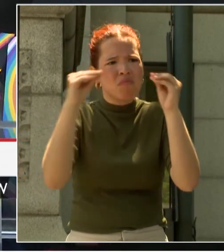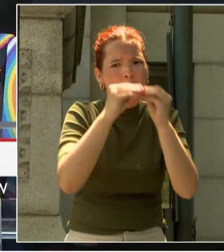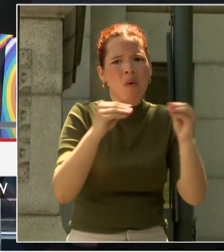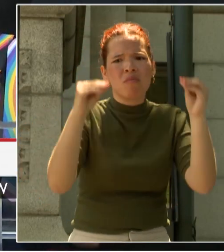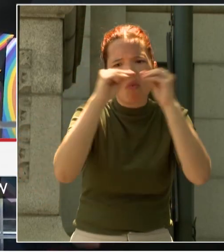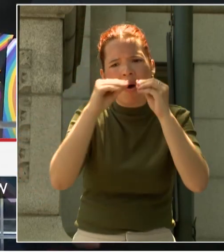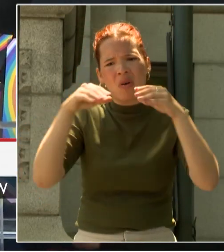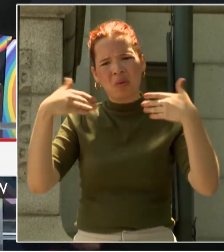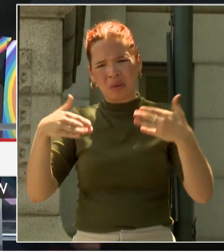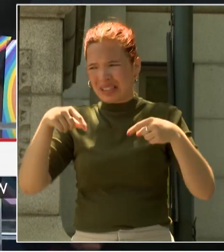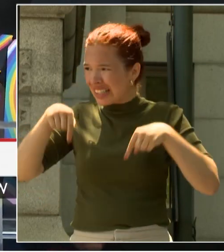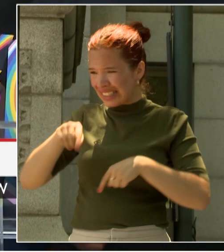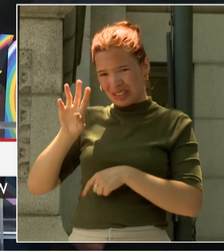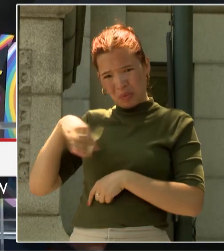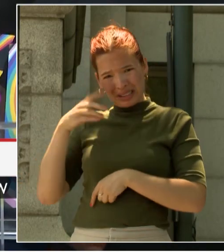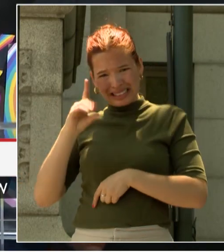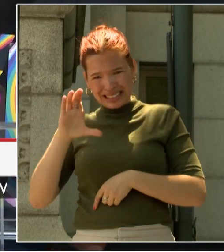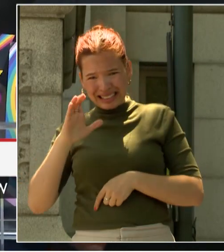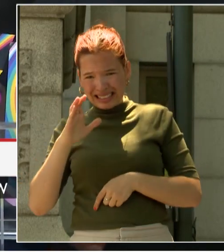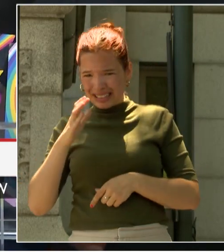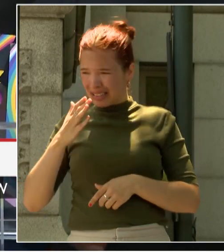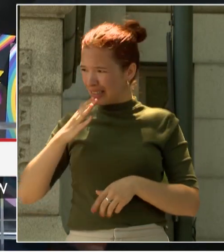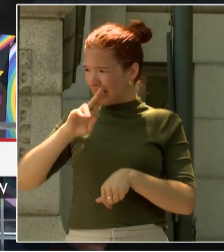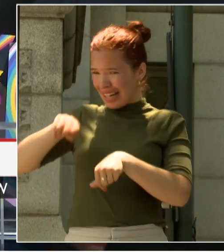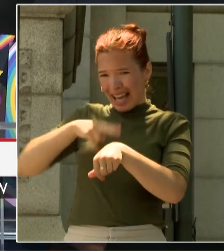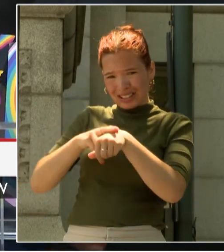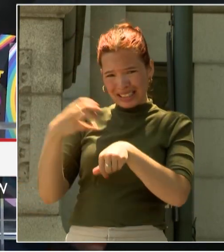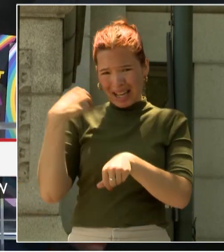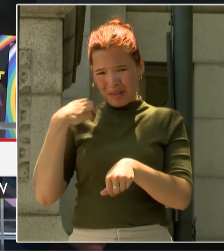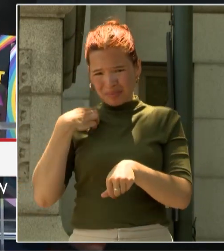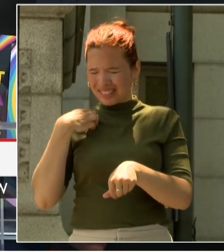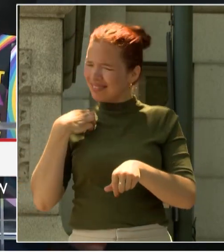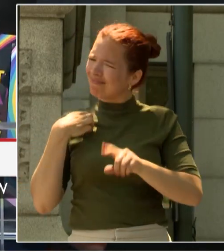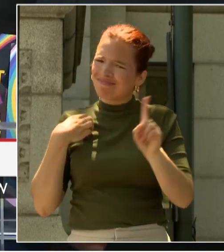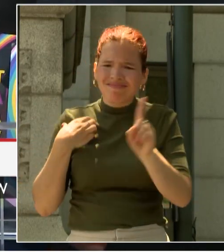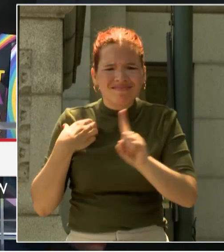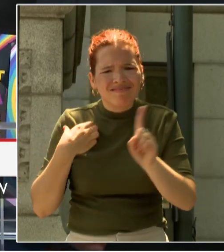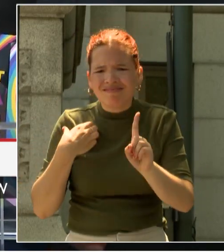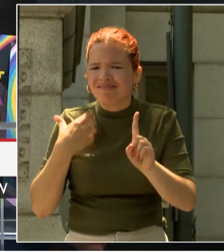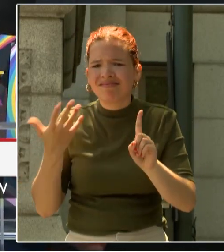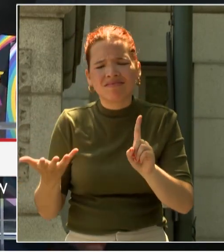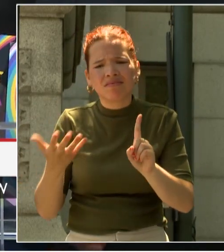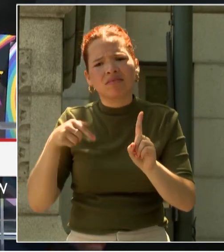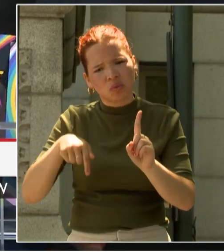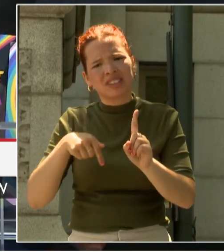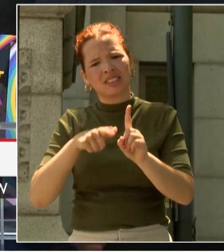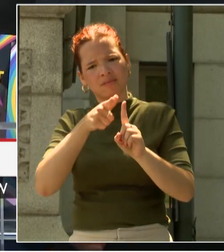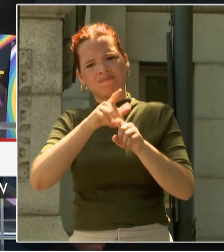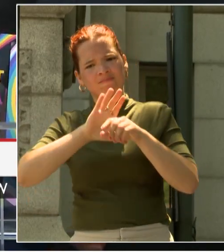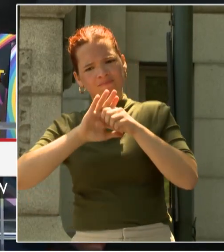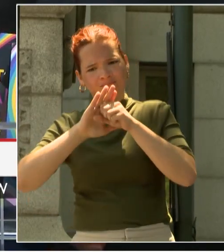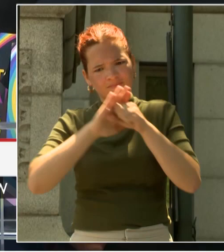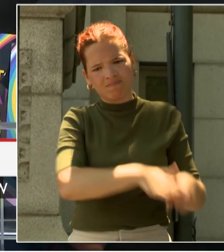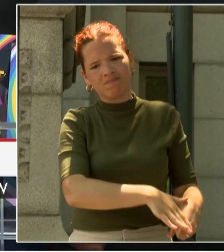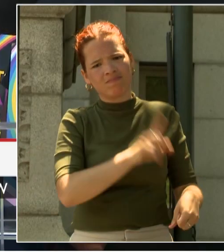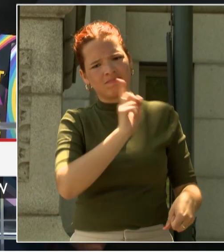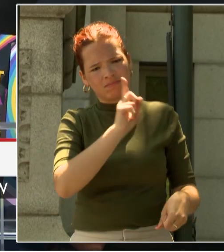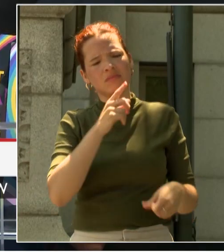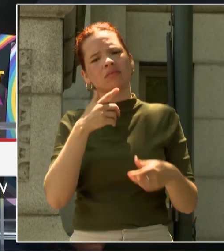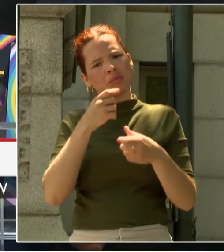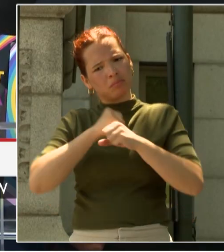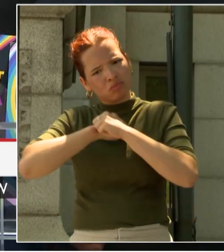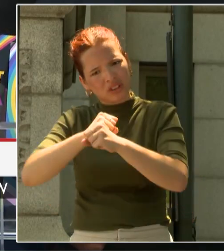D.C., our nation's capital. We are aggressively enforcing our Human Rights Act, our anti-discrimination statute that's one of the